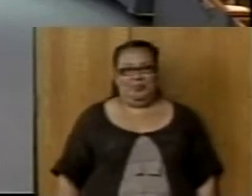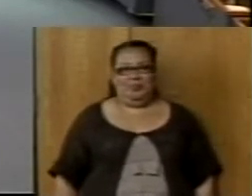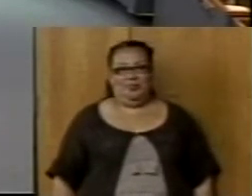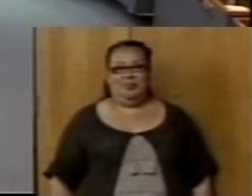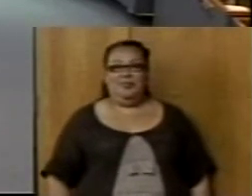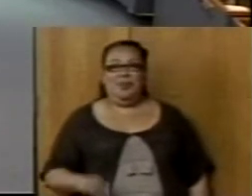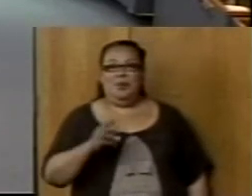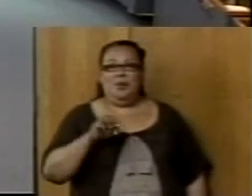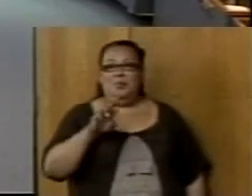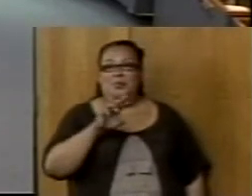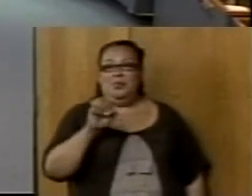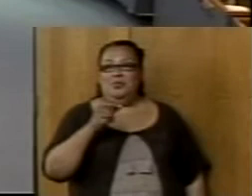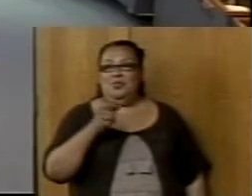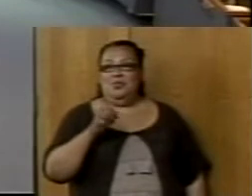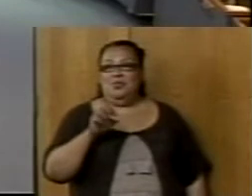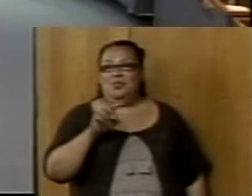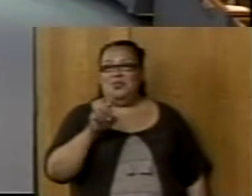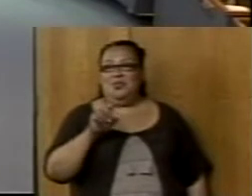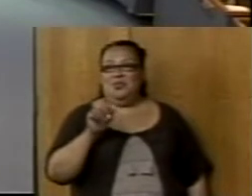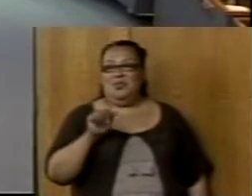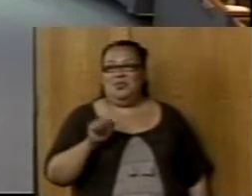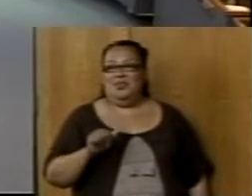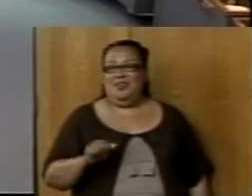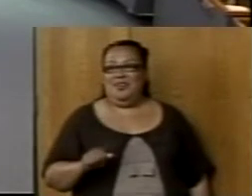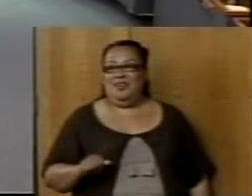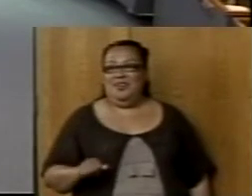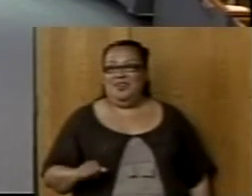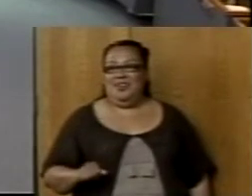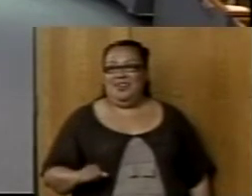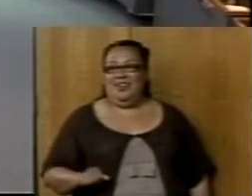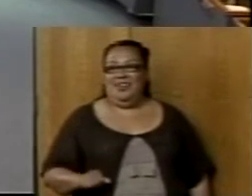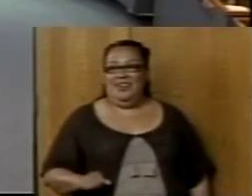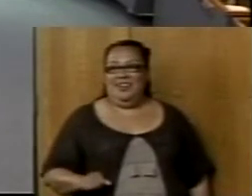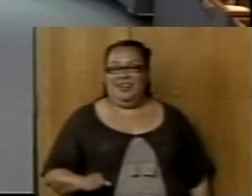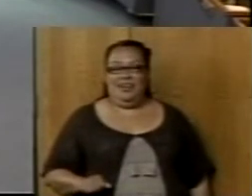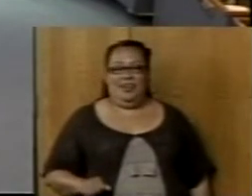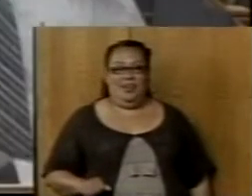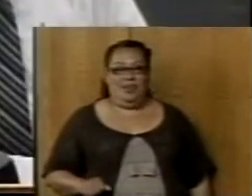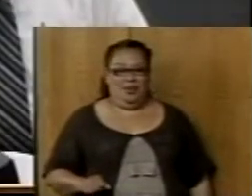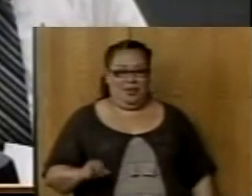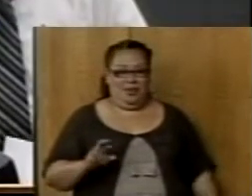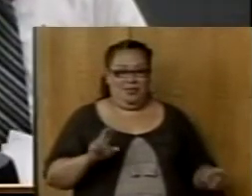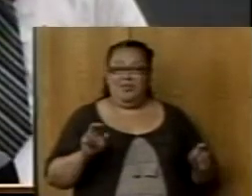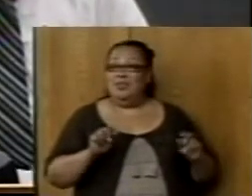Mr. Garza, did you understand the question? Will everything be done by the time we need the building?